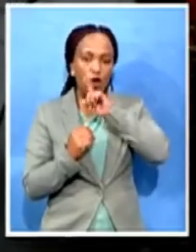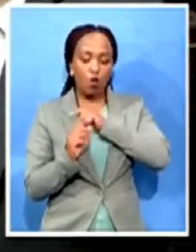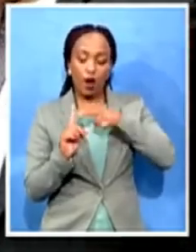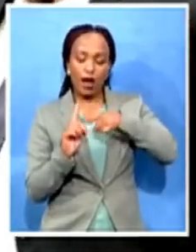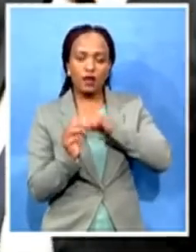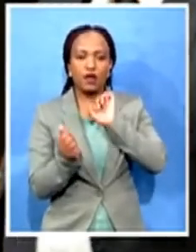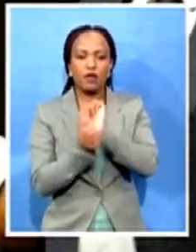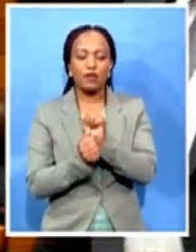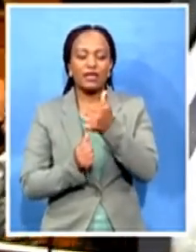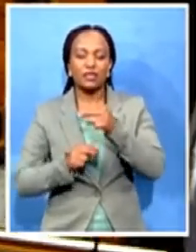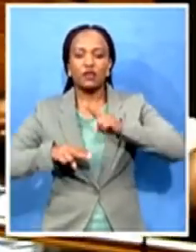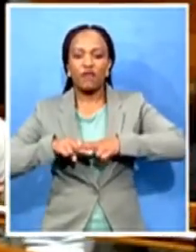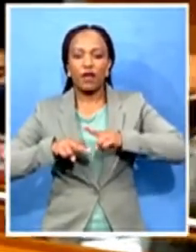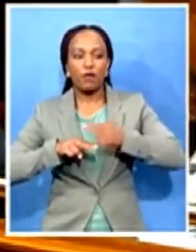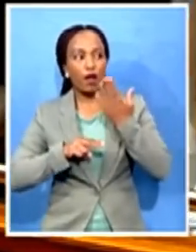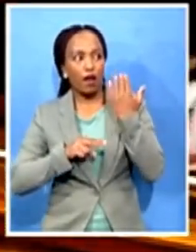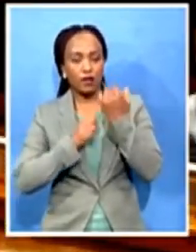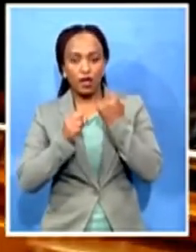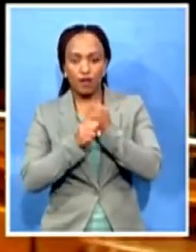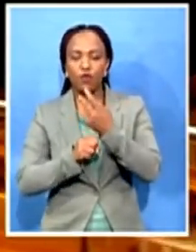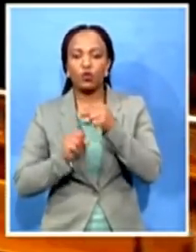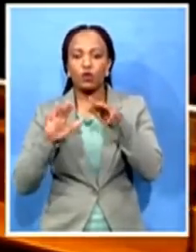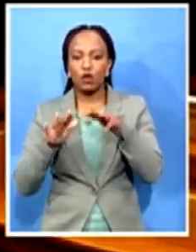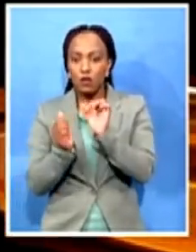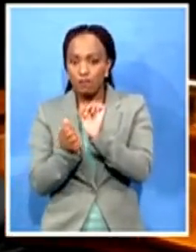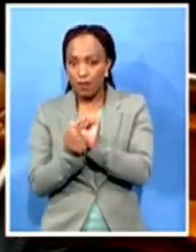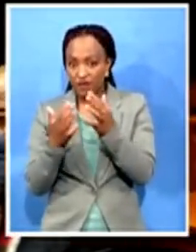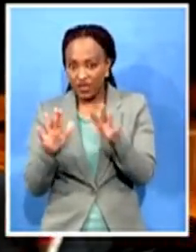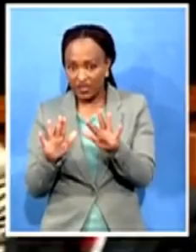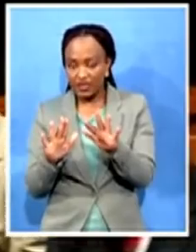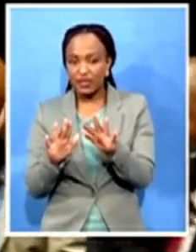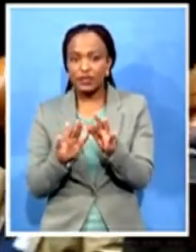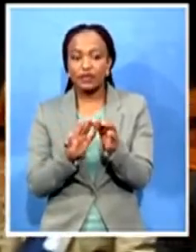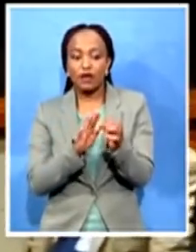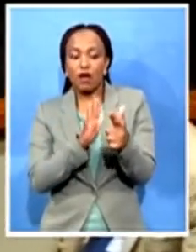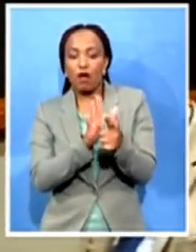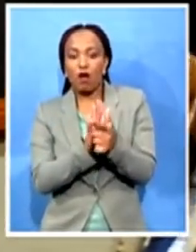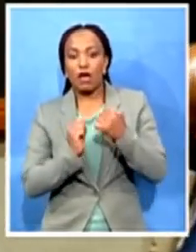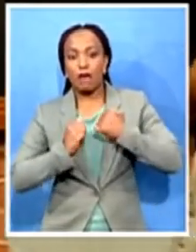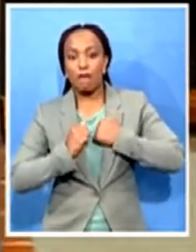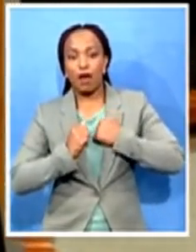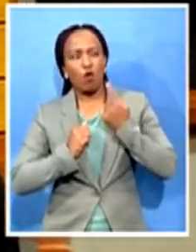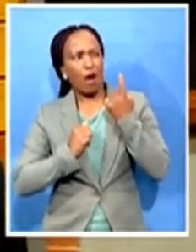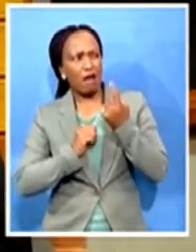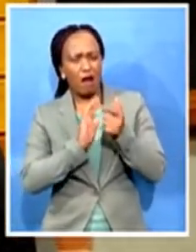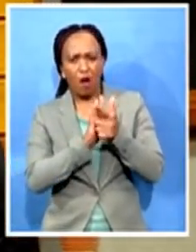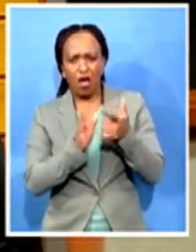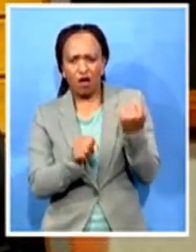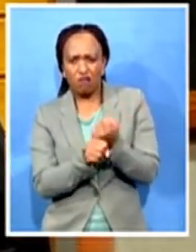2019. My learned friend, in fact, one of my learned friends was present.